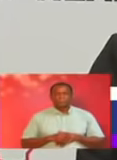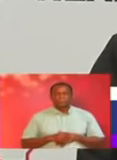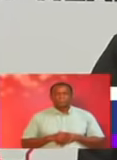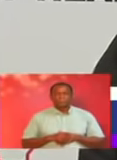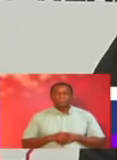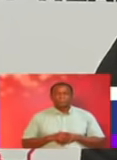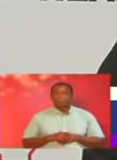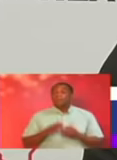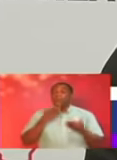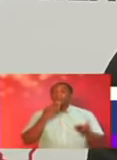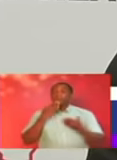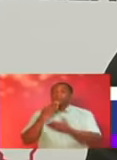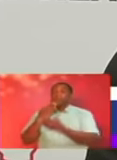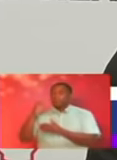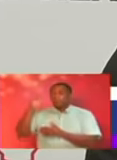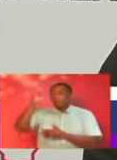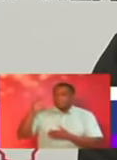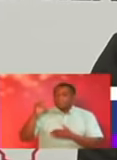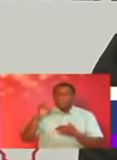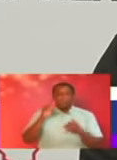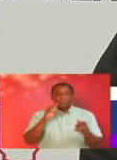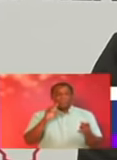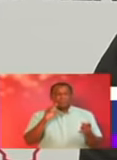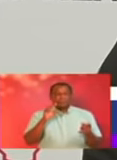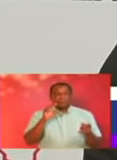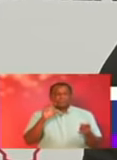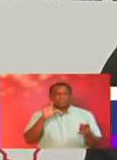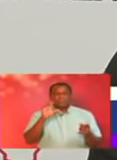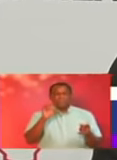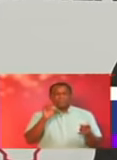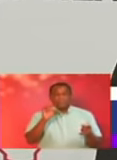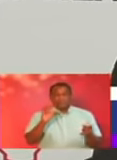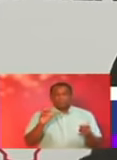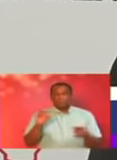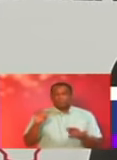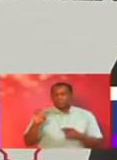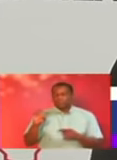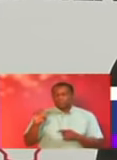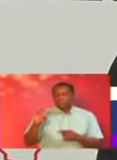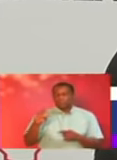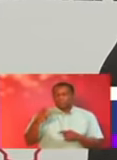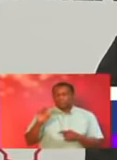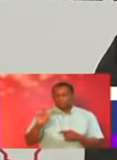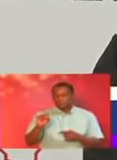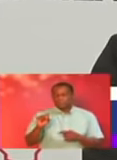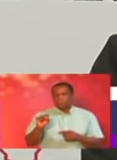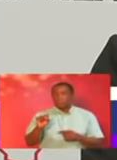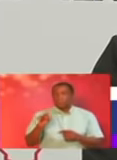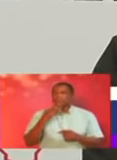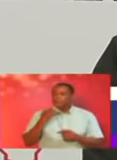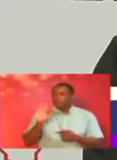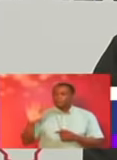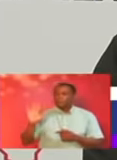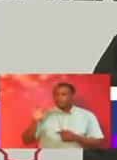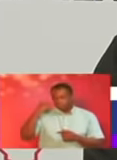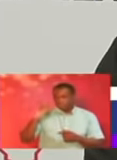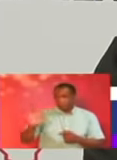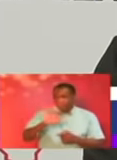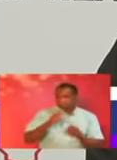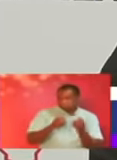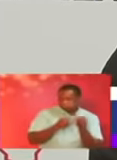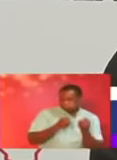and all those who were involved in ensuring that today's conference was a success. We have come to the end of the conference this morning. Thank